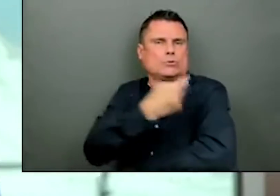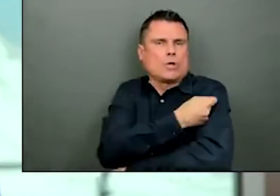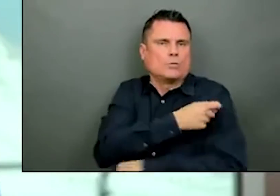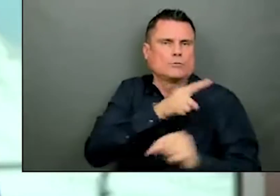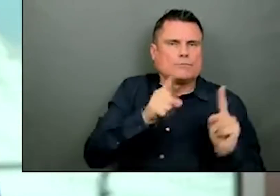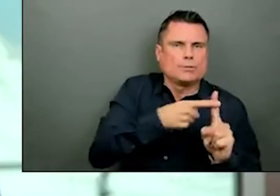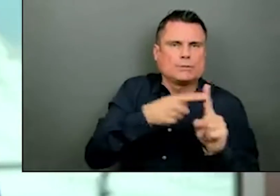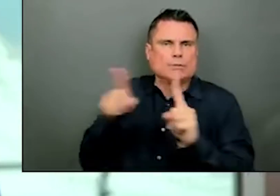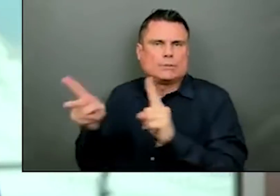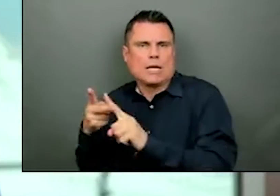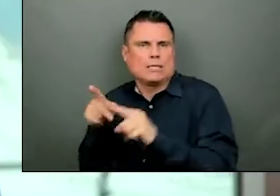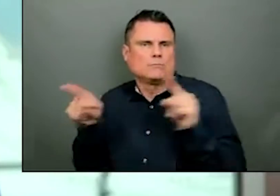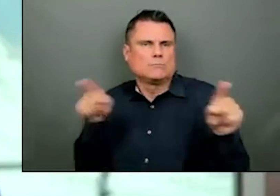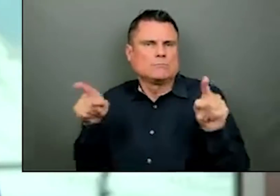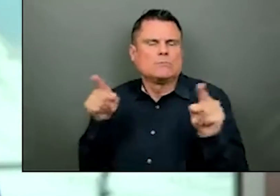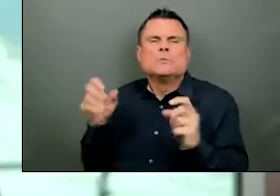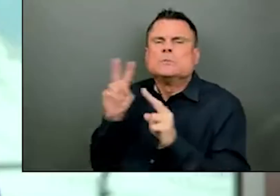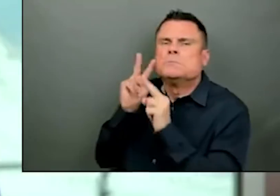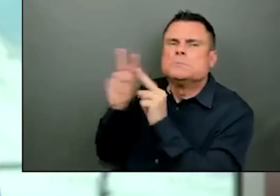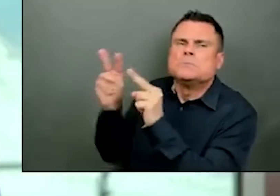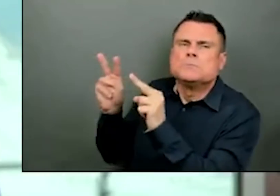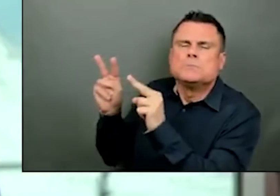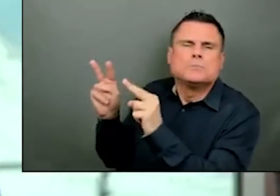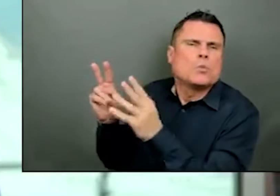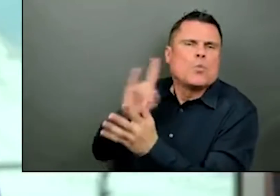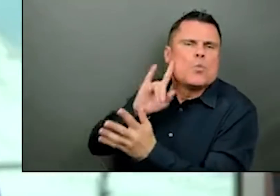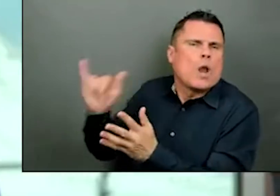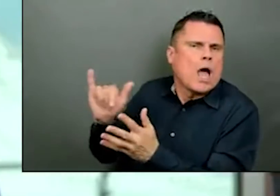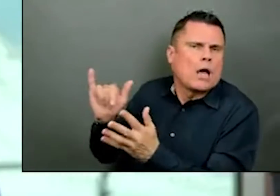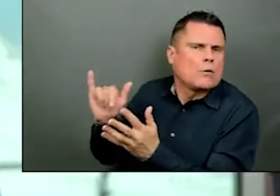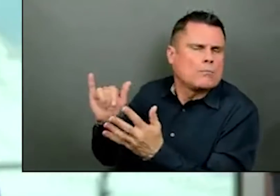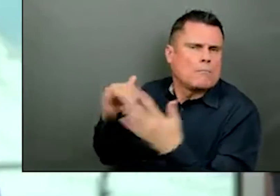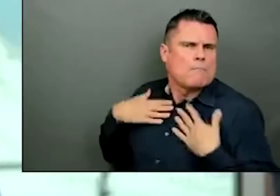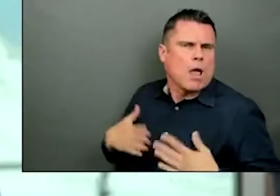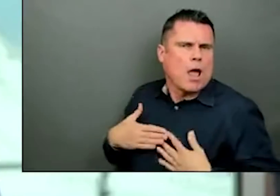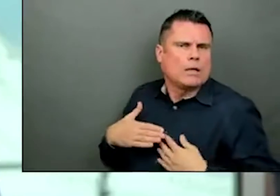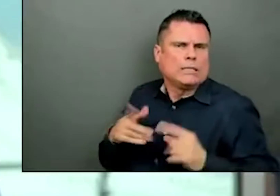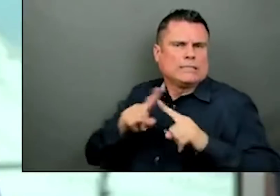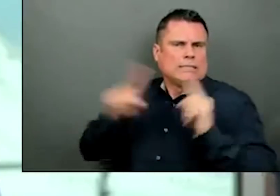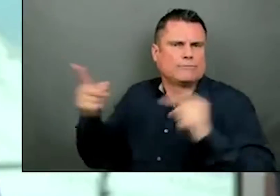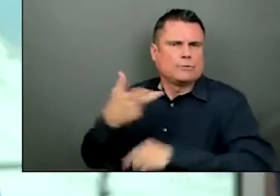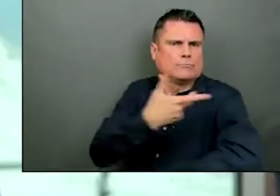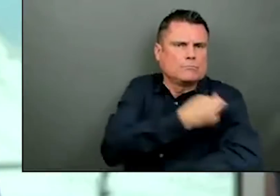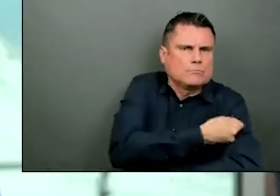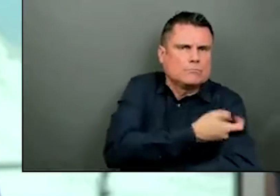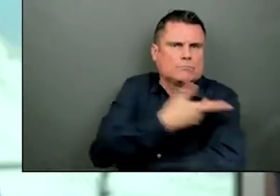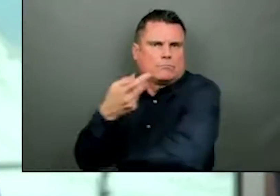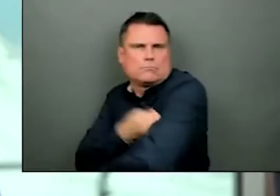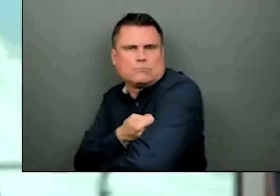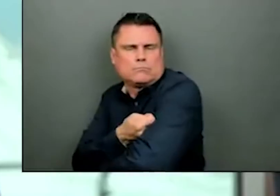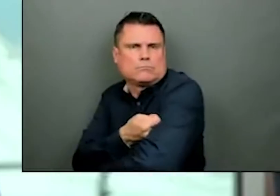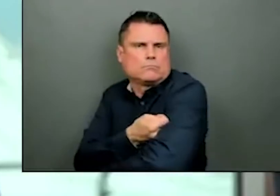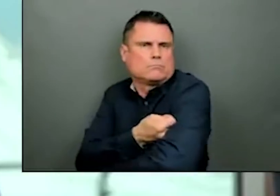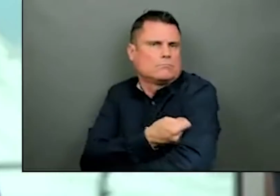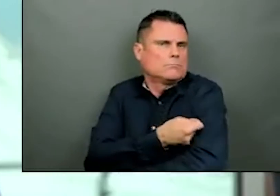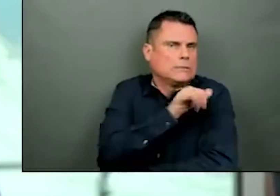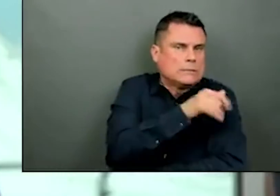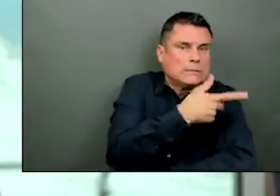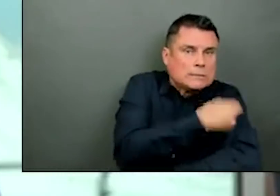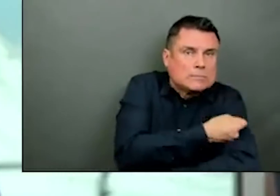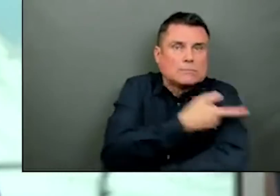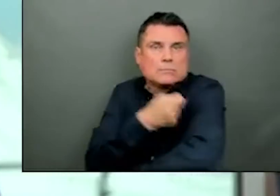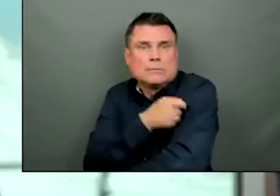people should receive second, and it might be a messenger RNA vaccine, a Pfizer or Moderna vaccine, and when is the